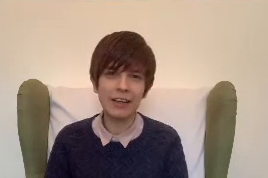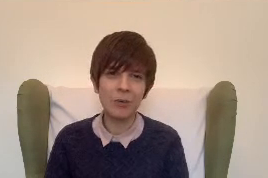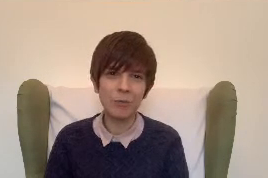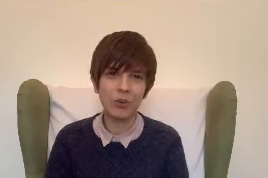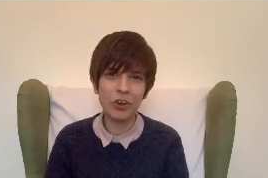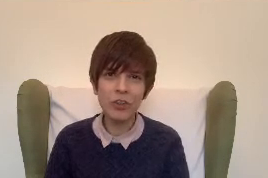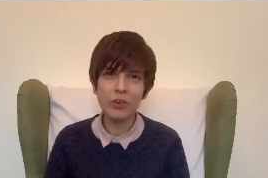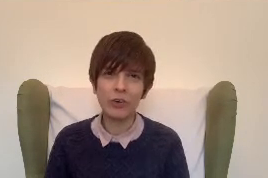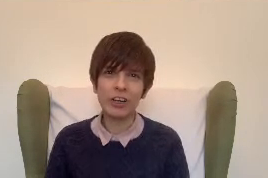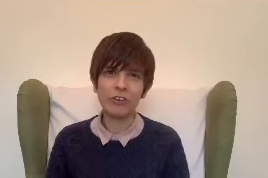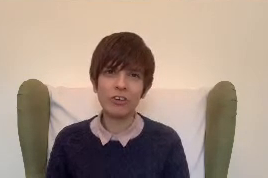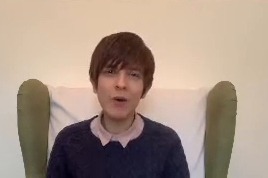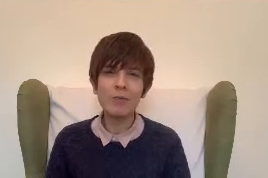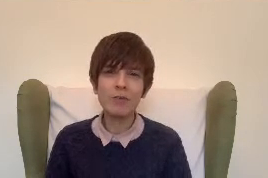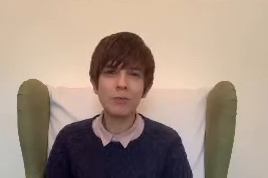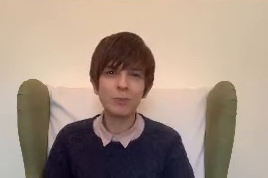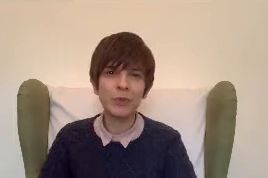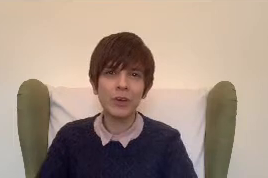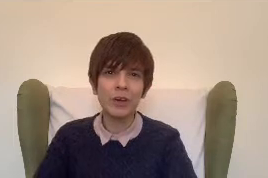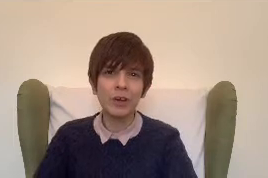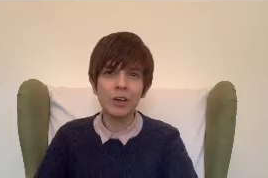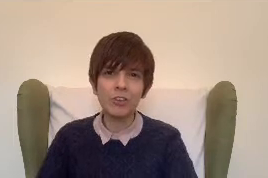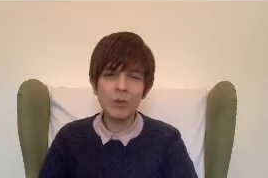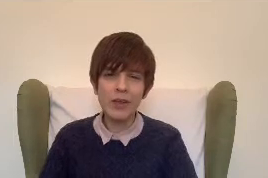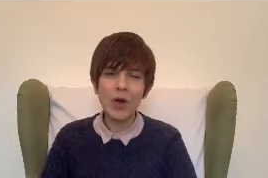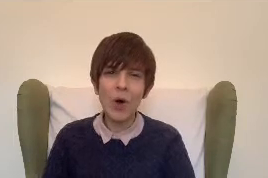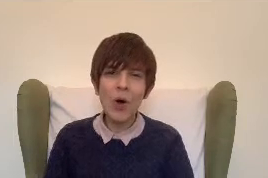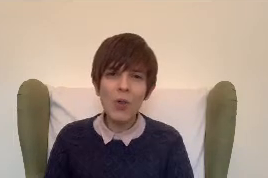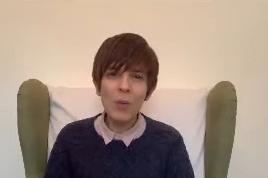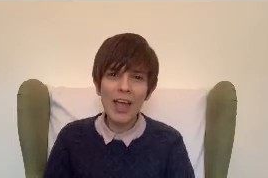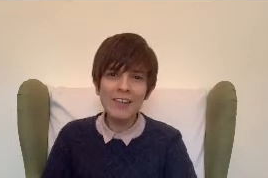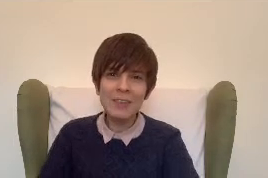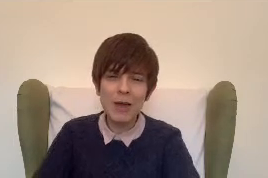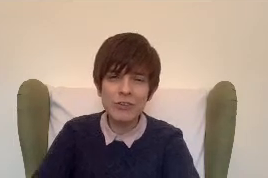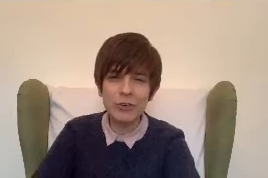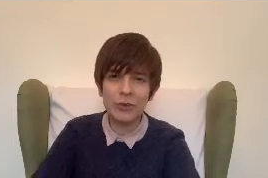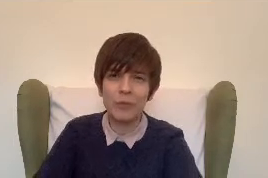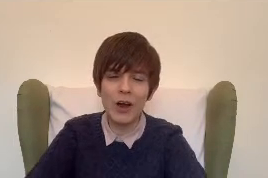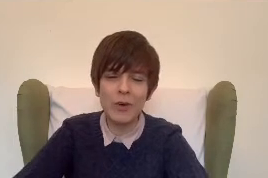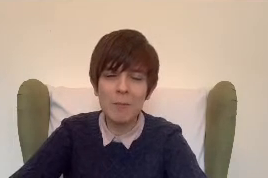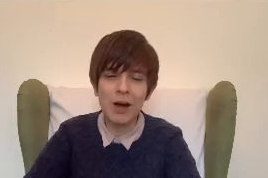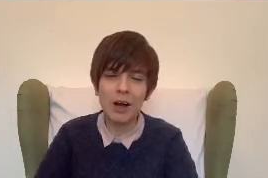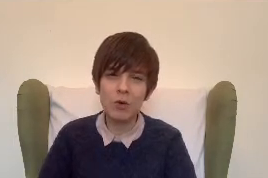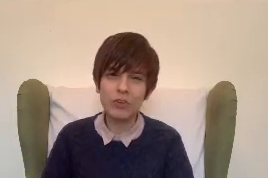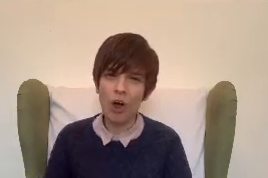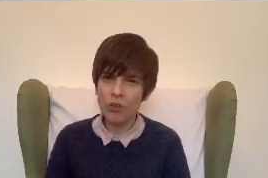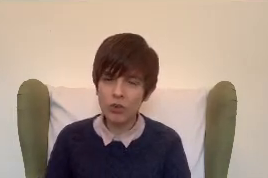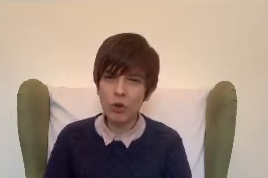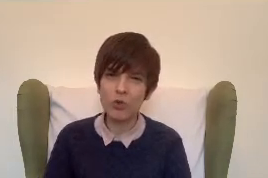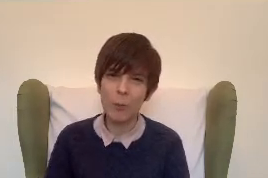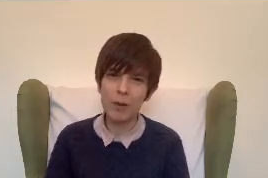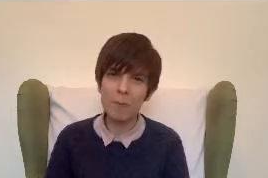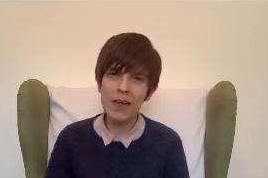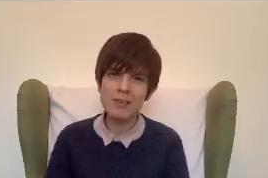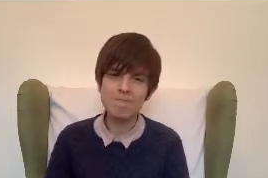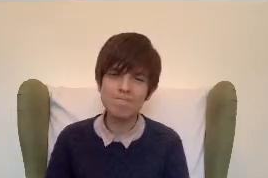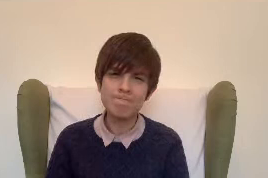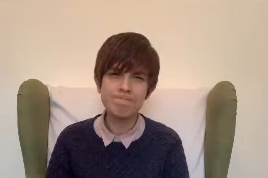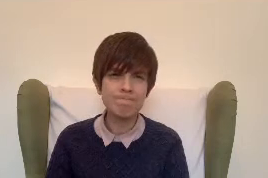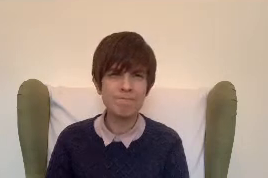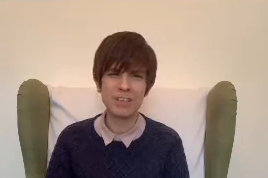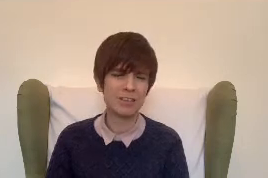Red Riding Hood pushed on the door and in she went. She went all the way to the bedroom where Grandma was tucked up in